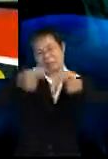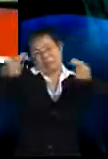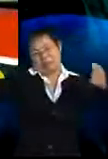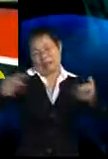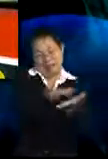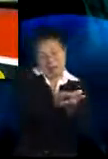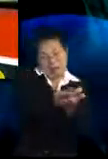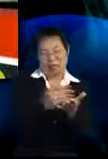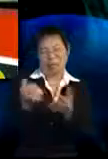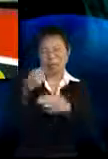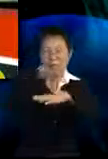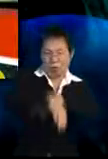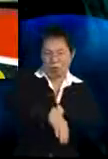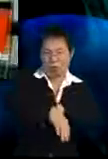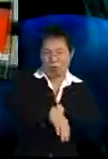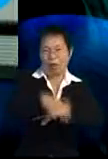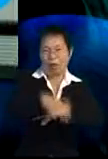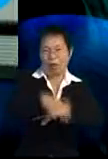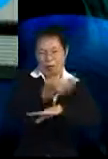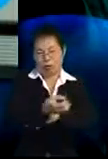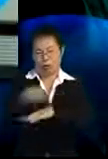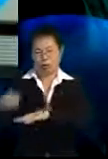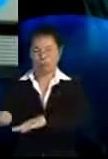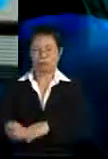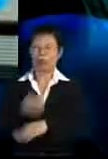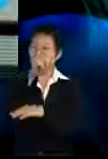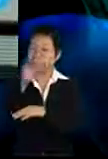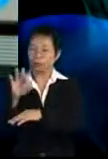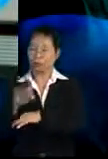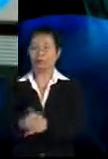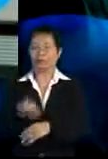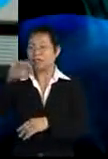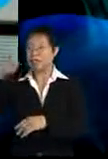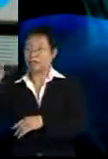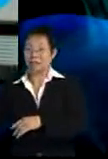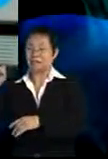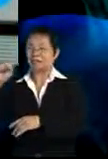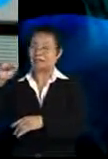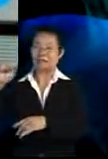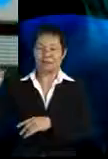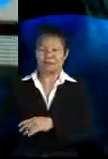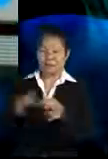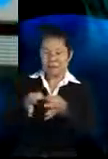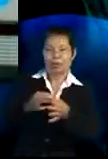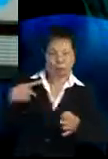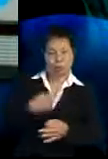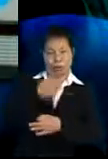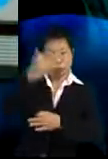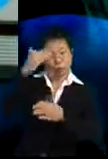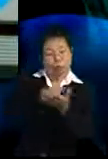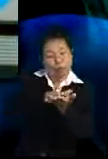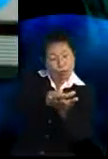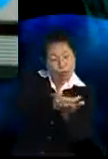the frictional force acting on the object. So, from Jasmine's explanation, we know that